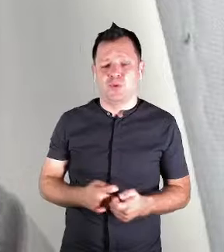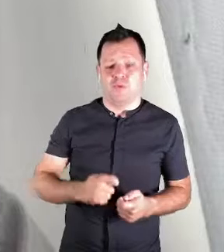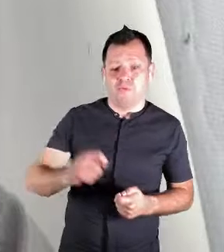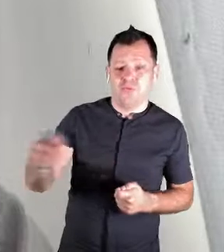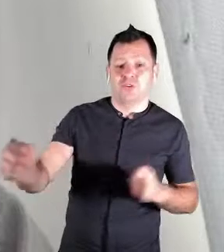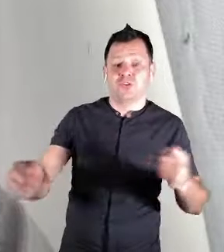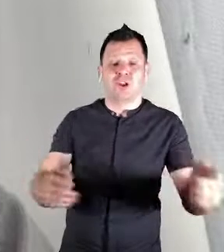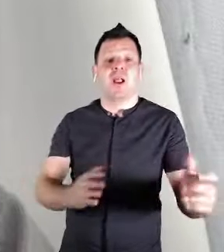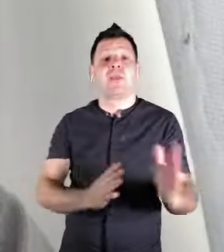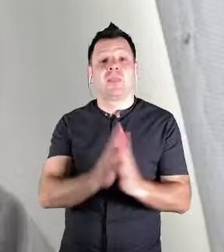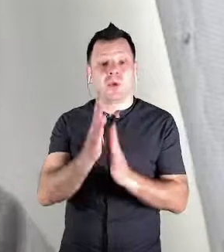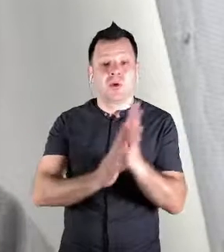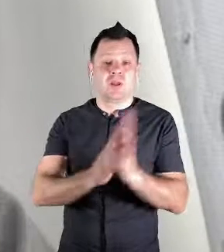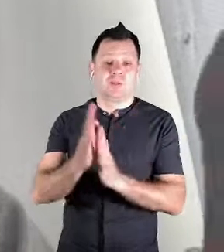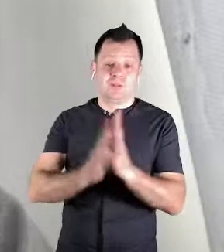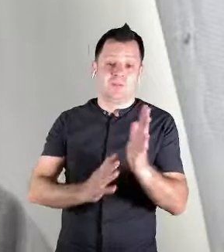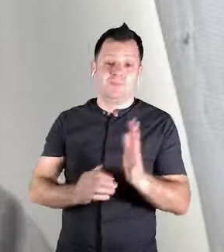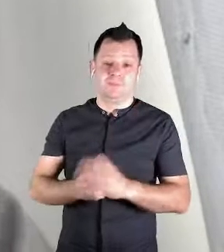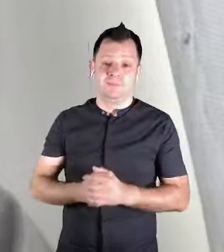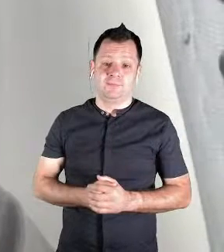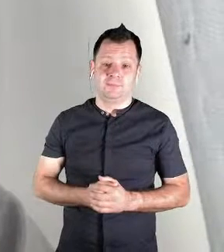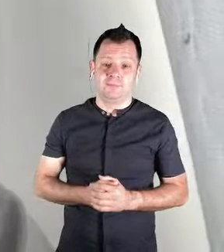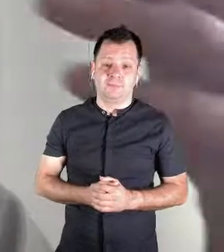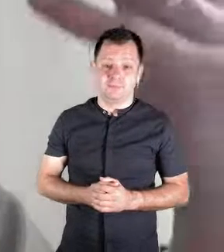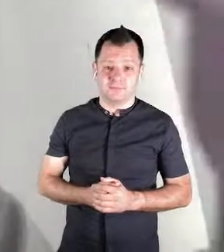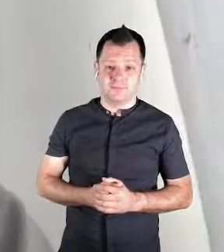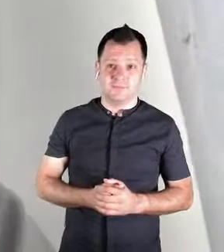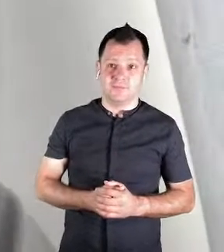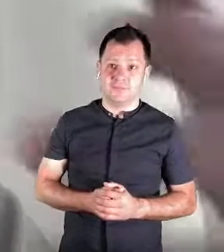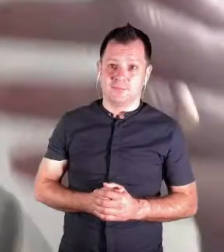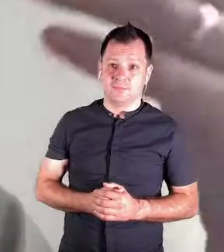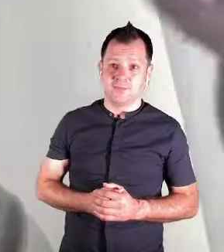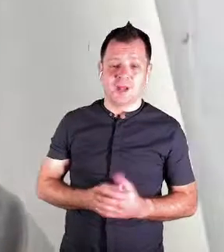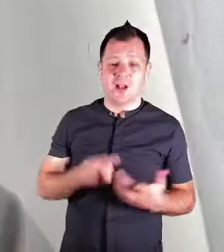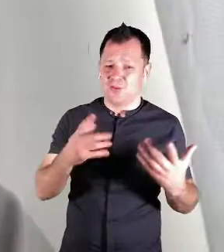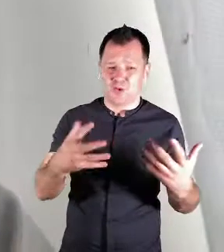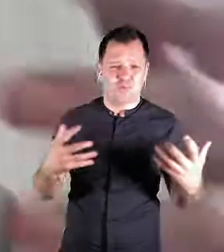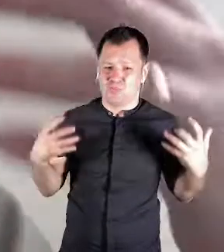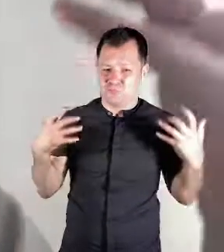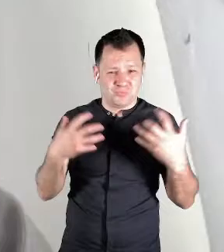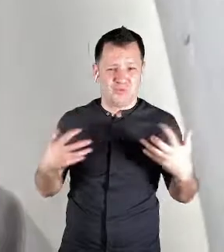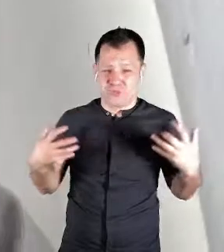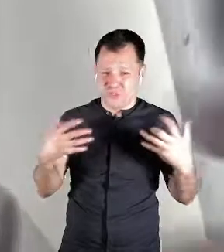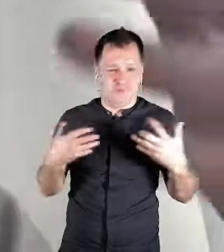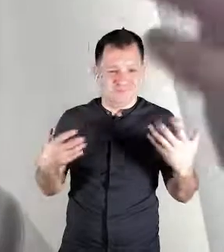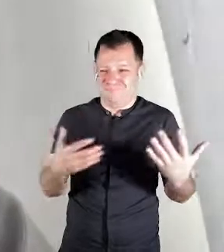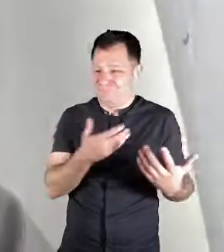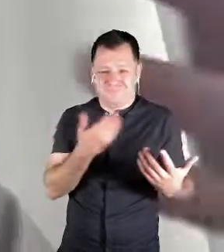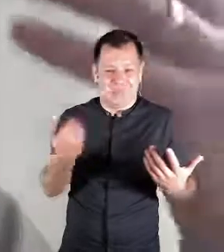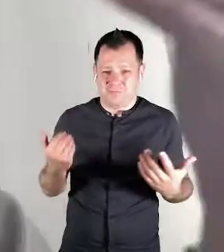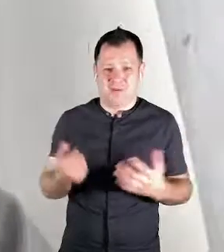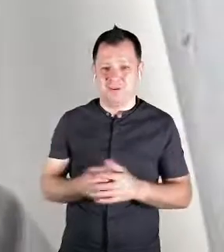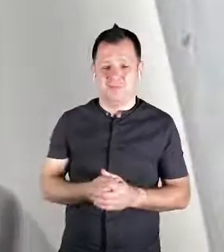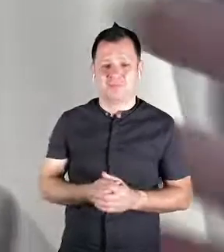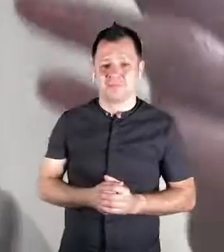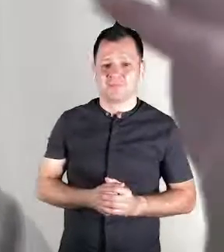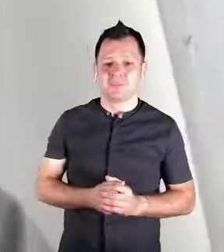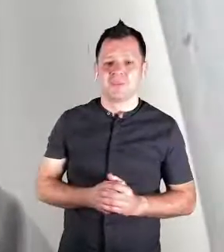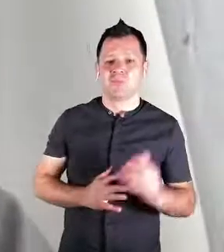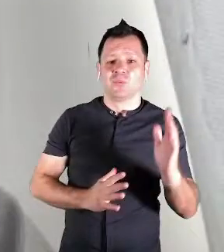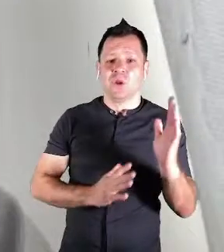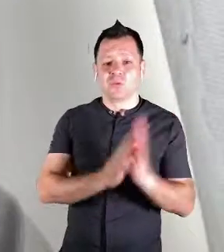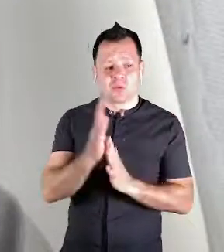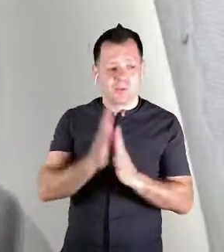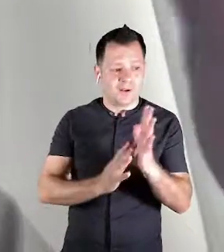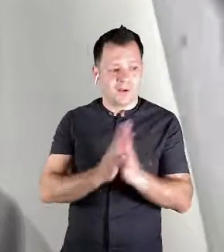wilderness, I would say. For the most part, it is planted and it's driven very